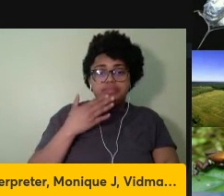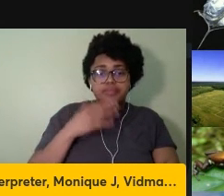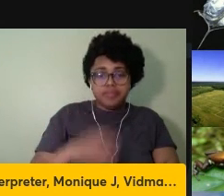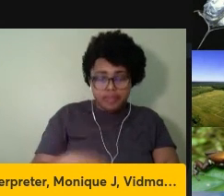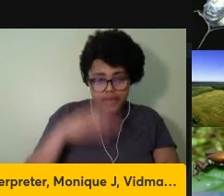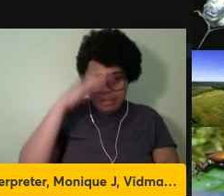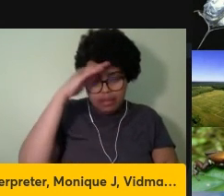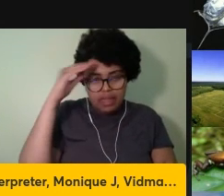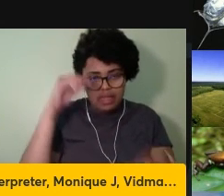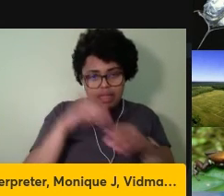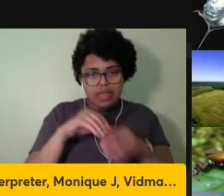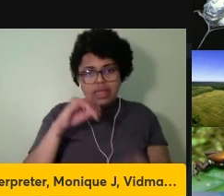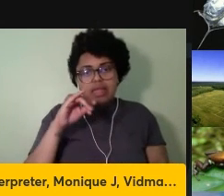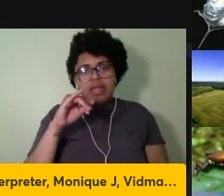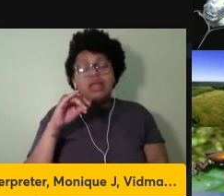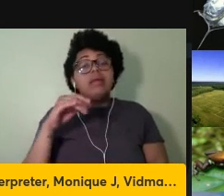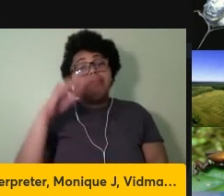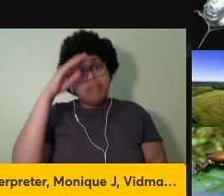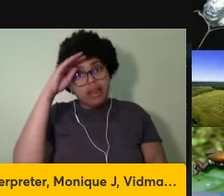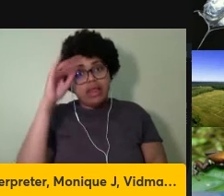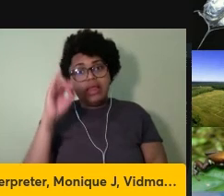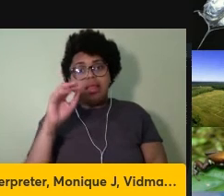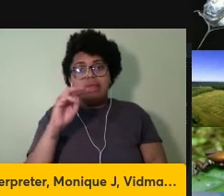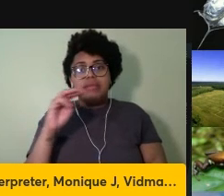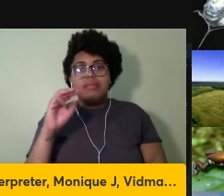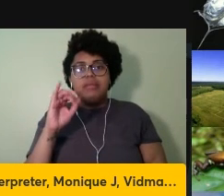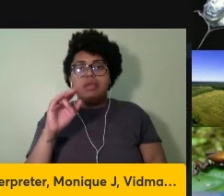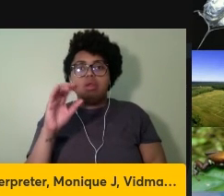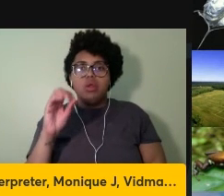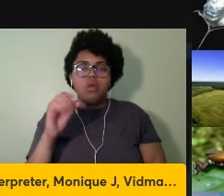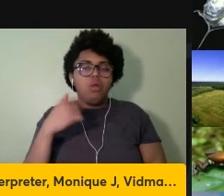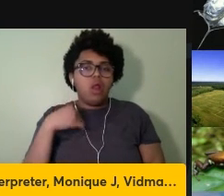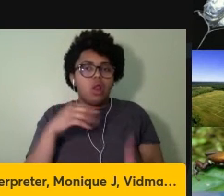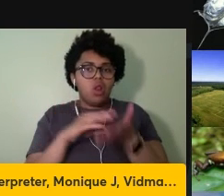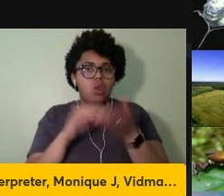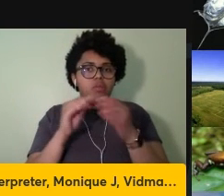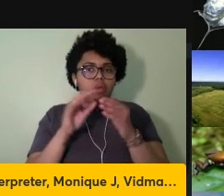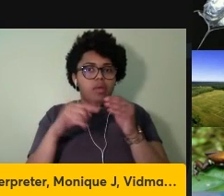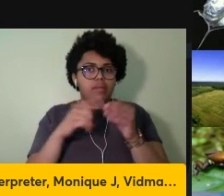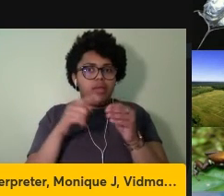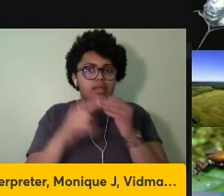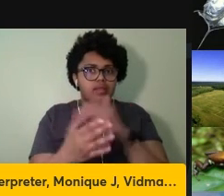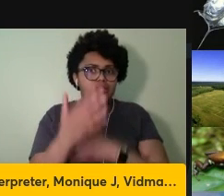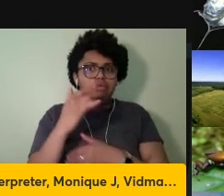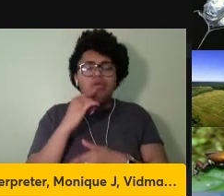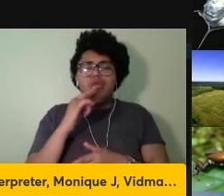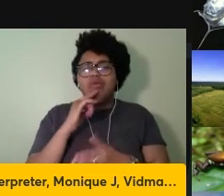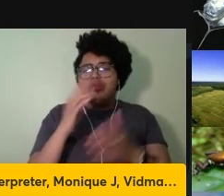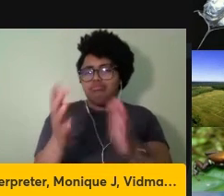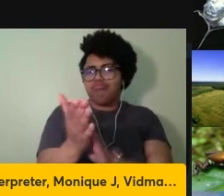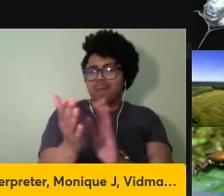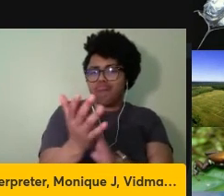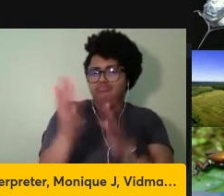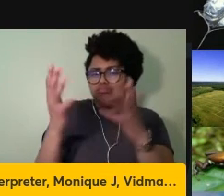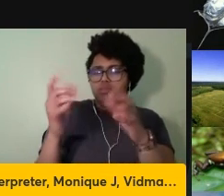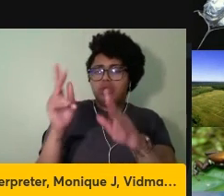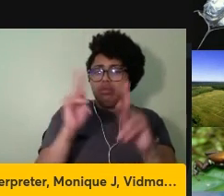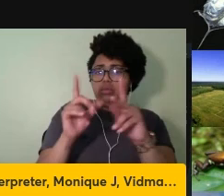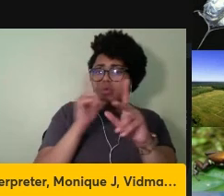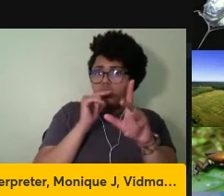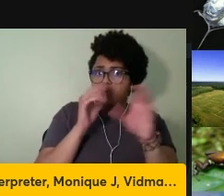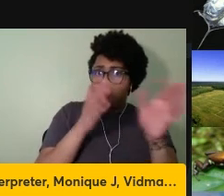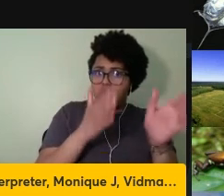which I learned more about this morning, and I really applaud the organizers. I applaud